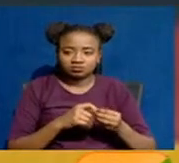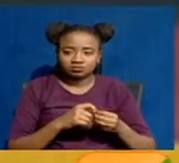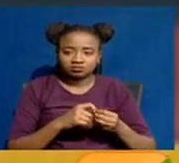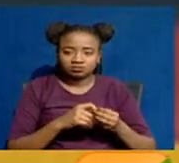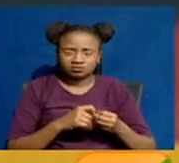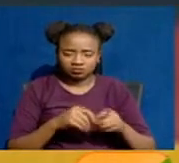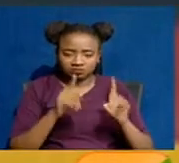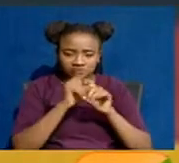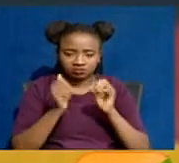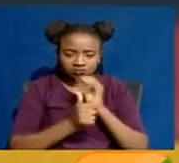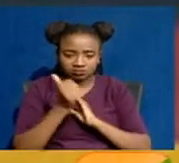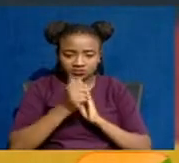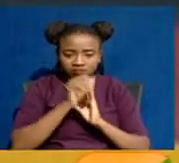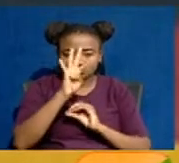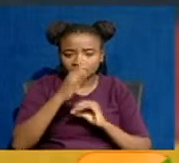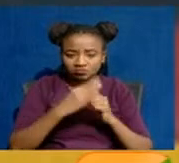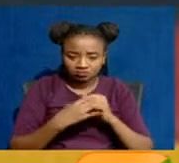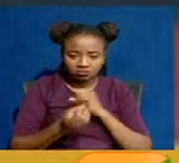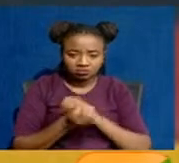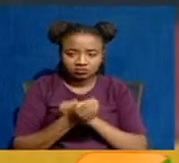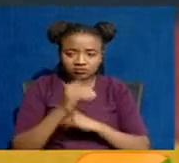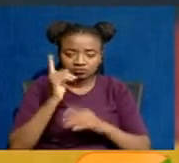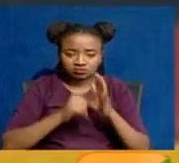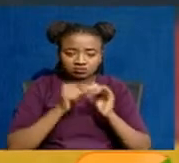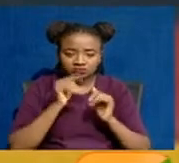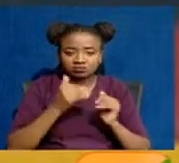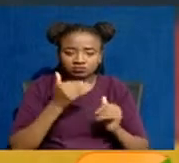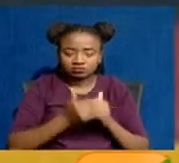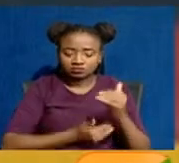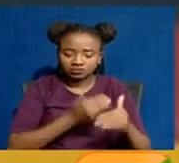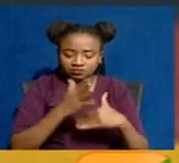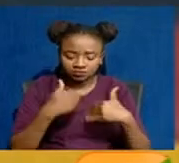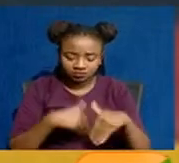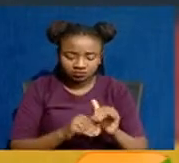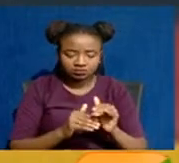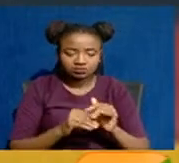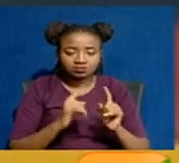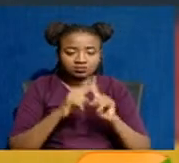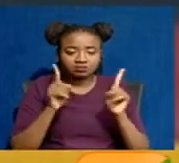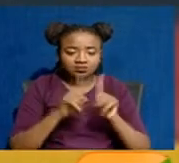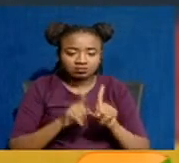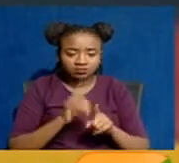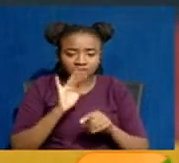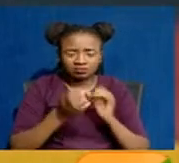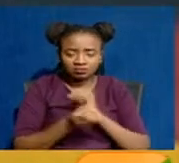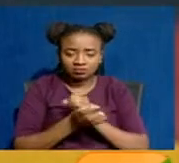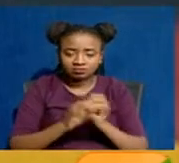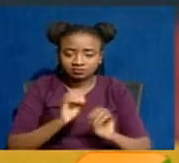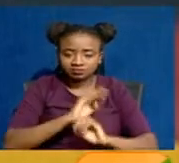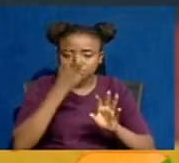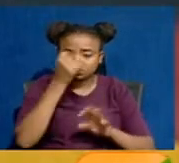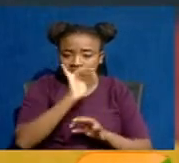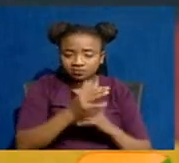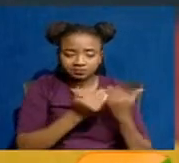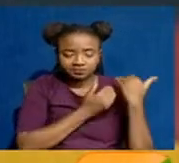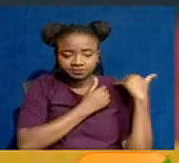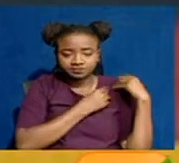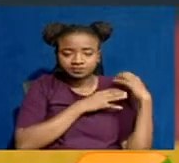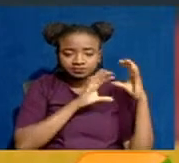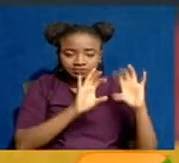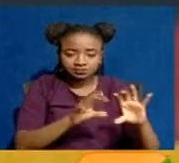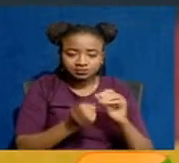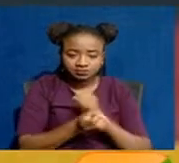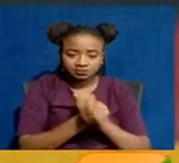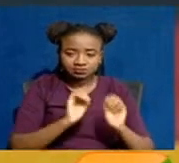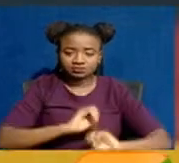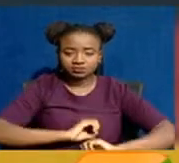Article 49 speaks in two ways. It's both procedural but also substantive, in the sense that it gives a duty to police officers